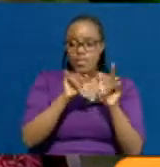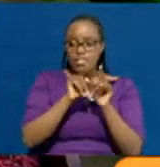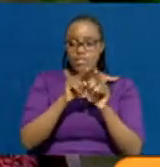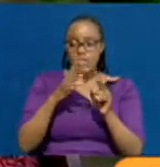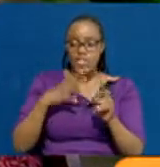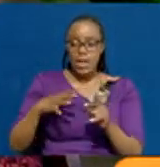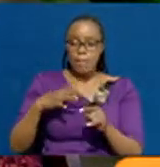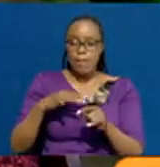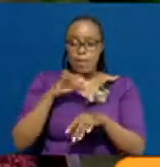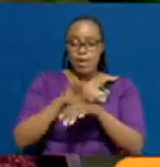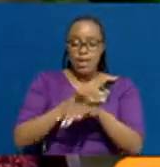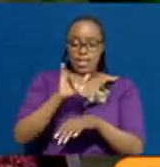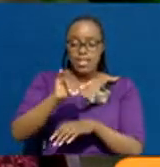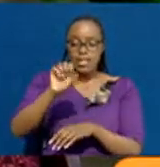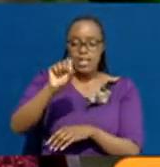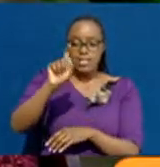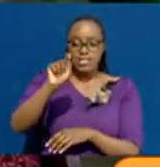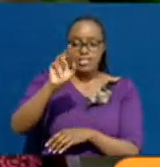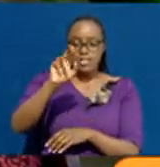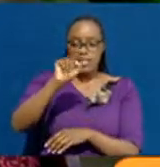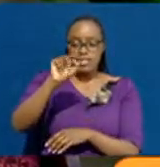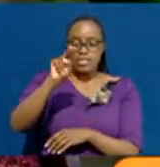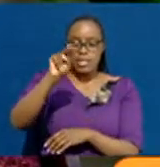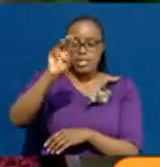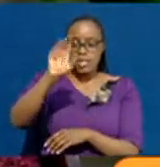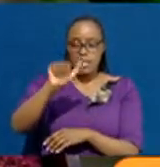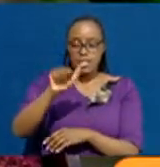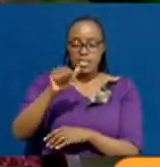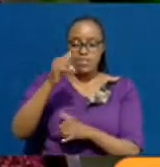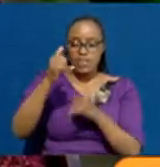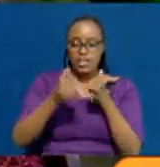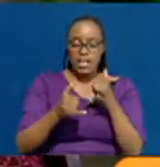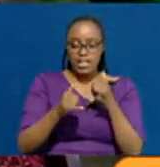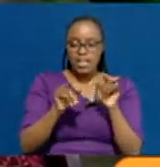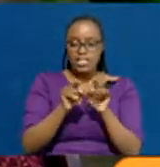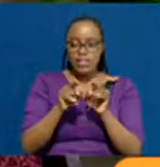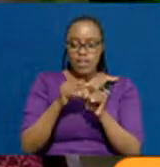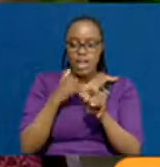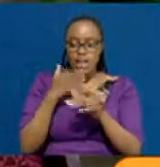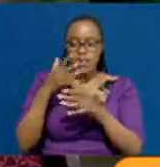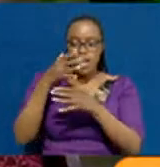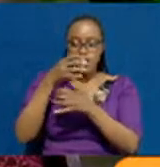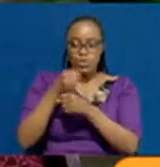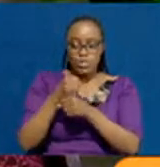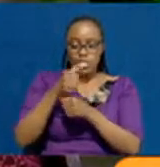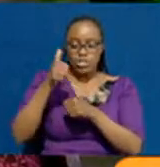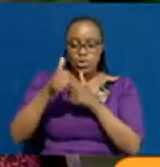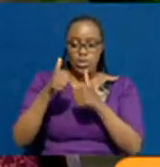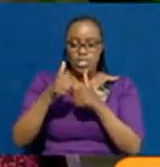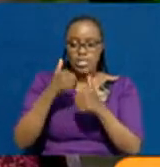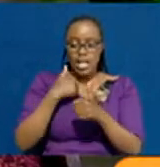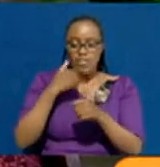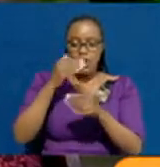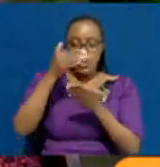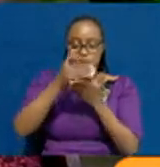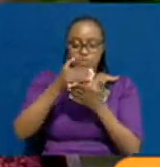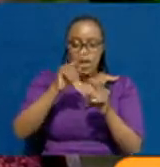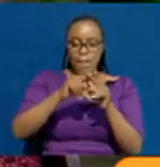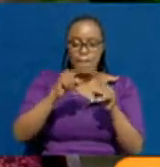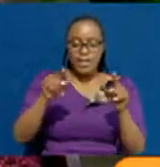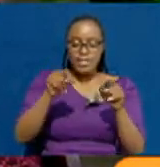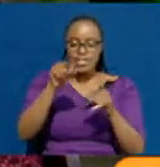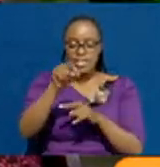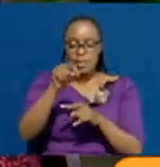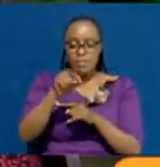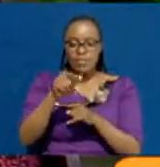people receive the AstraZeneca vaccines. Finally, there's been an association that's been confirmed, but it's thought to